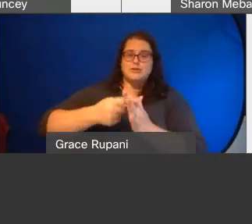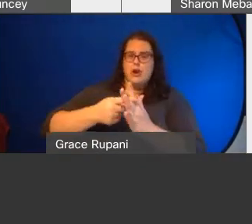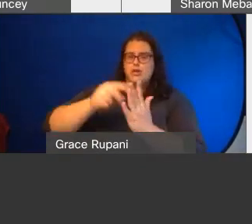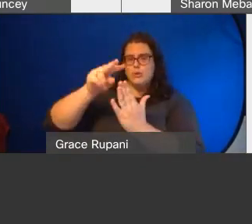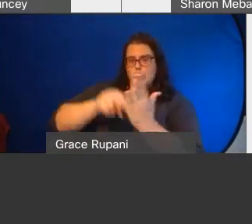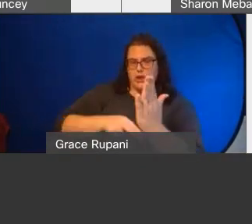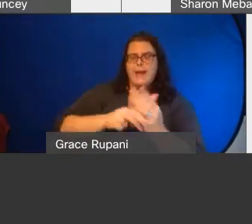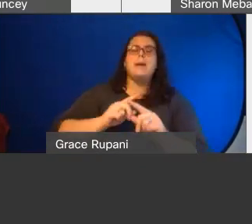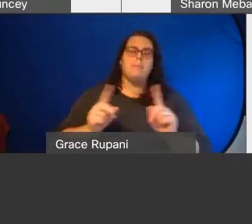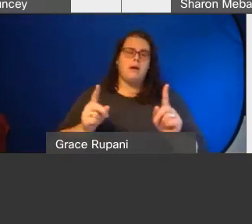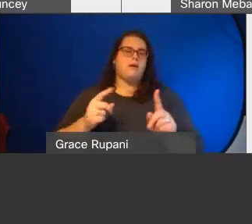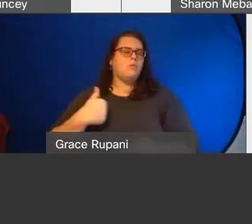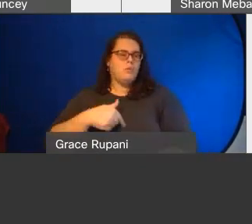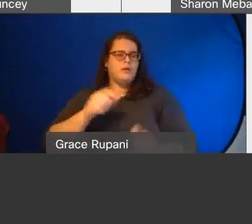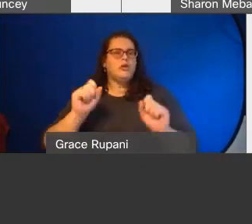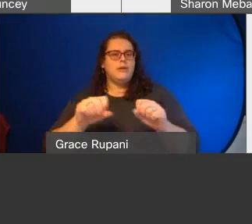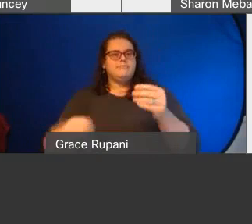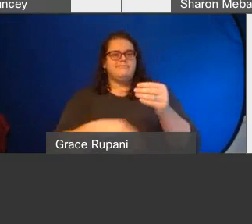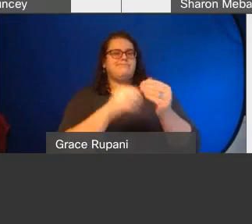things.